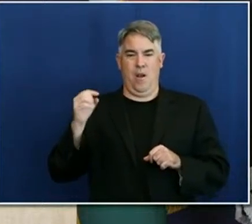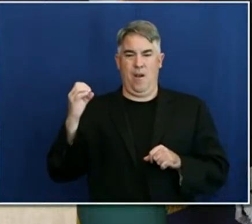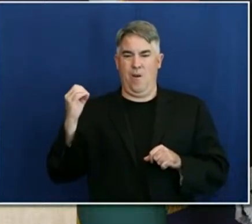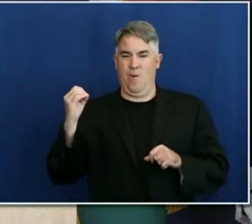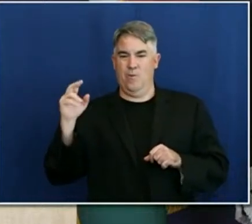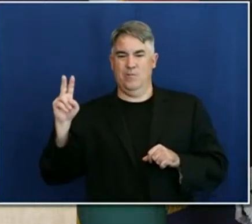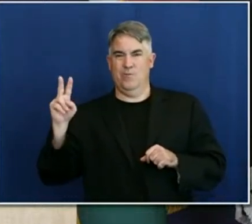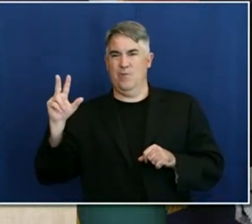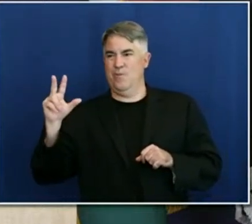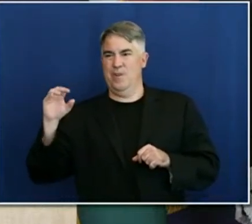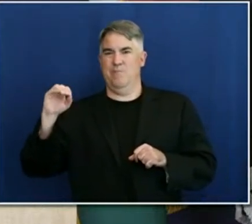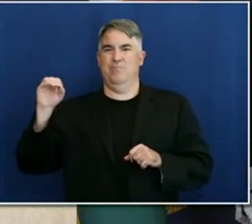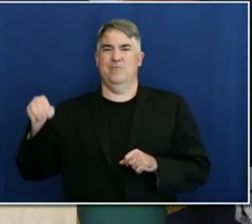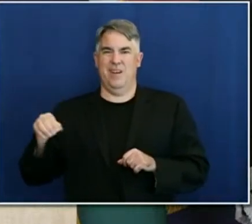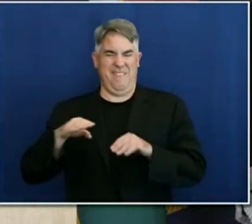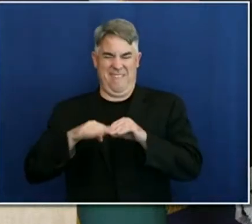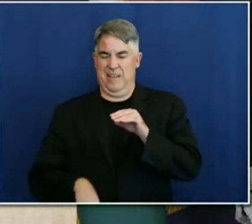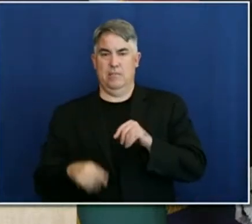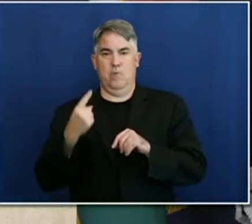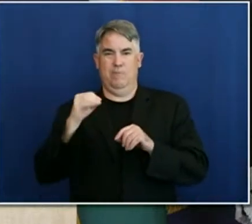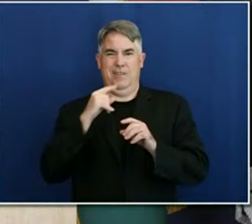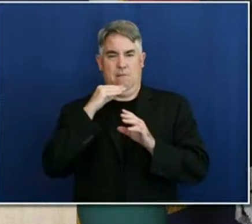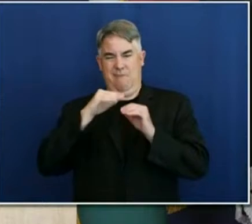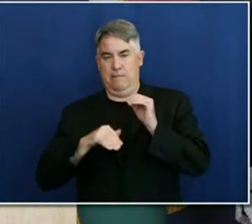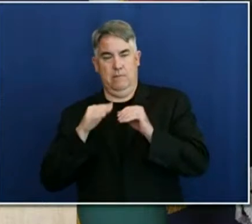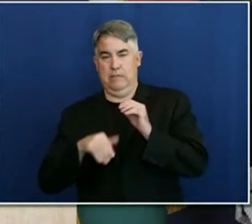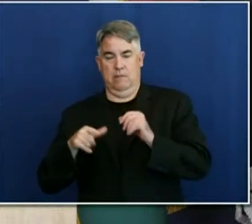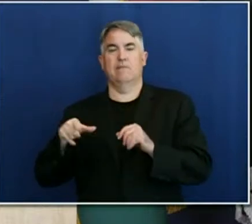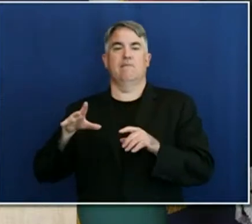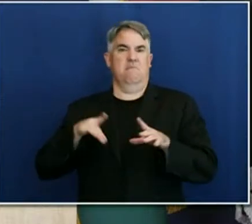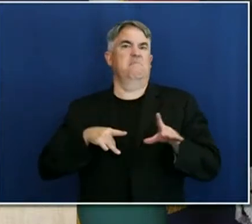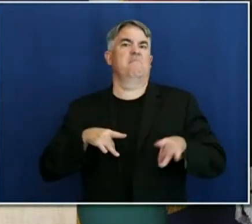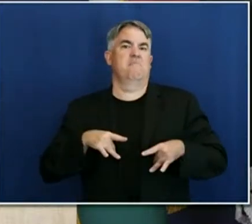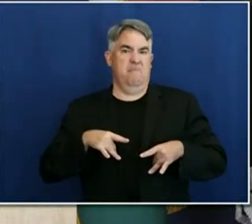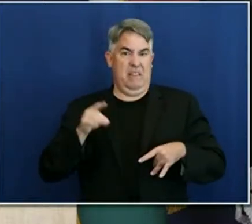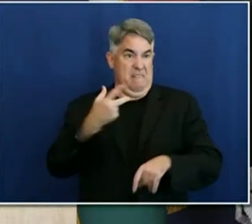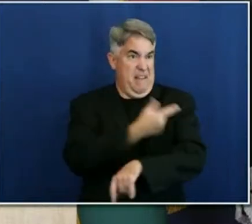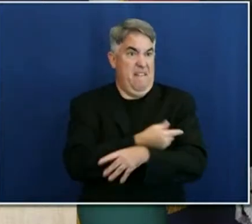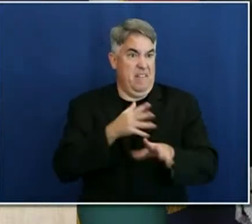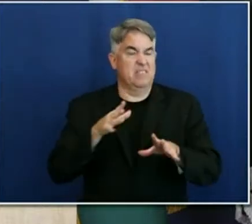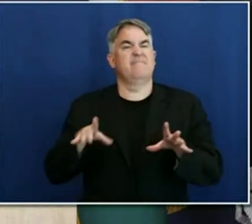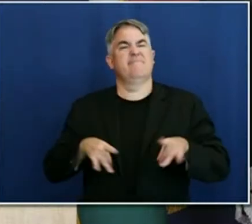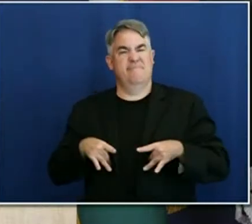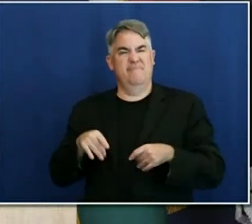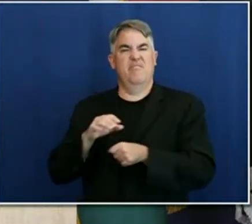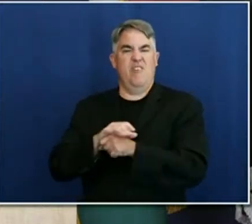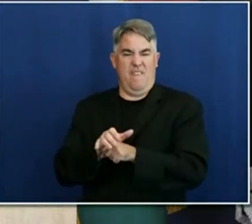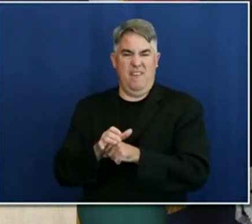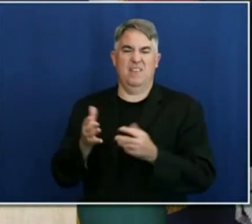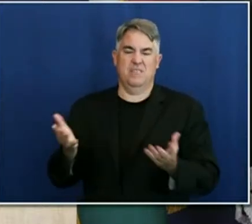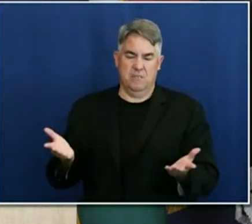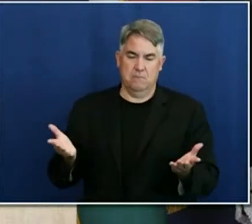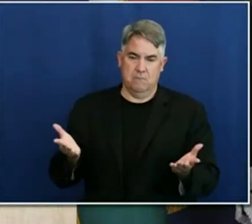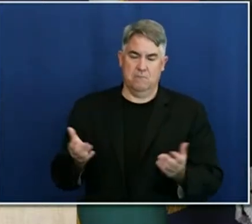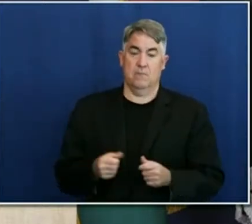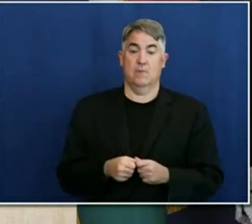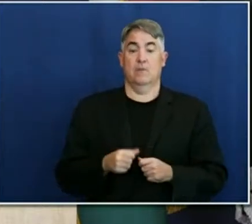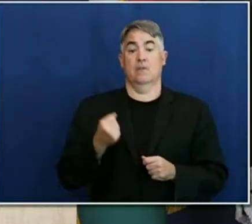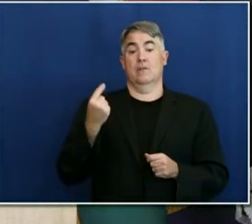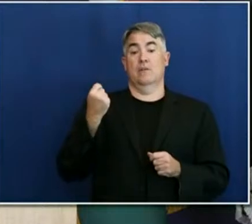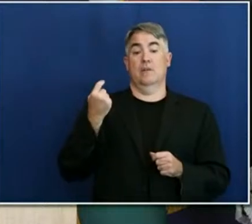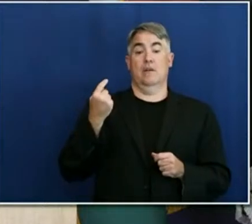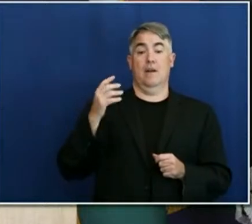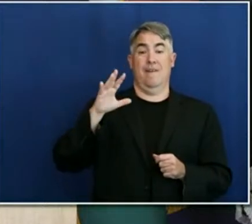0.023% of those that have been vaccinated. So to answer your question, most of them, 55%, have